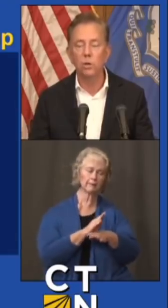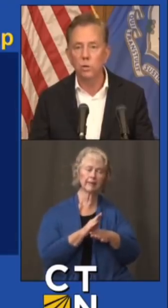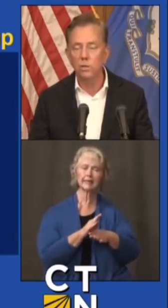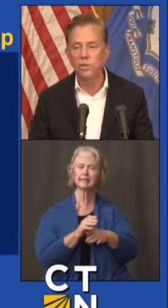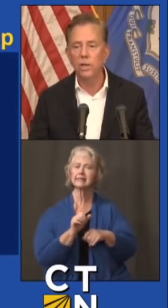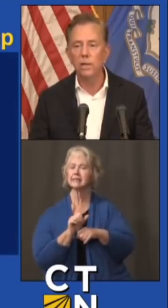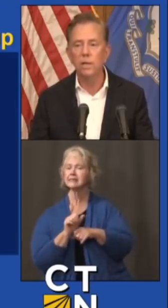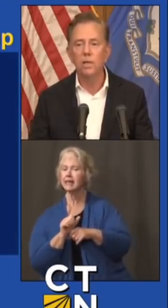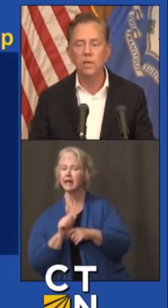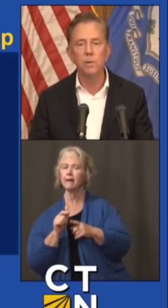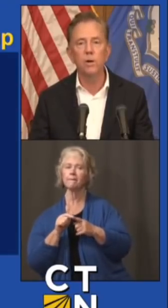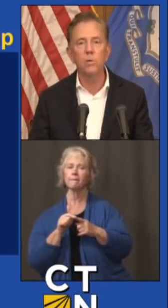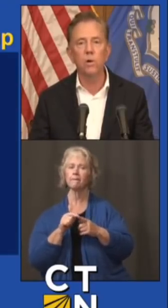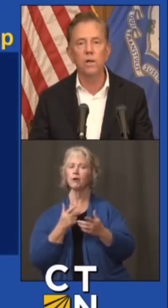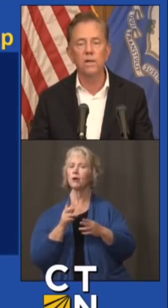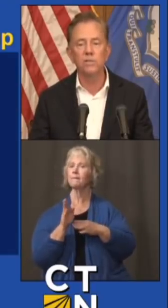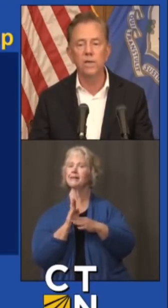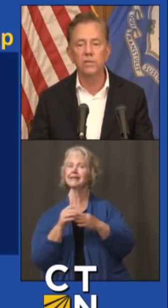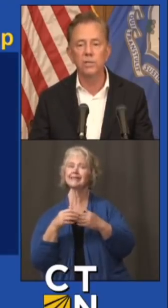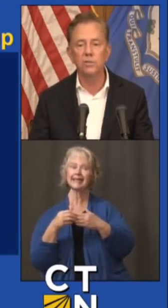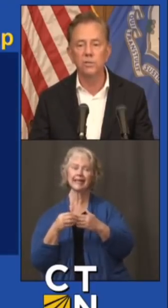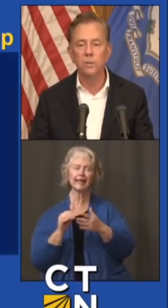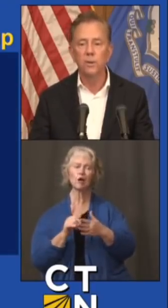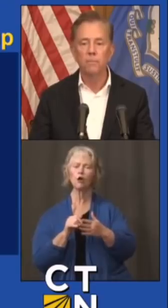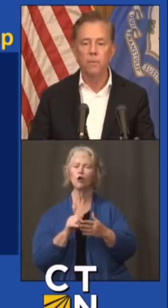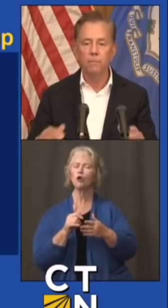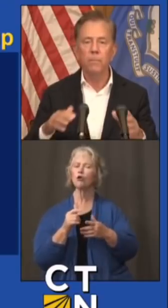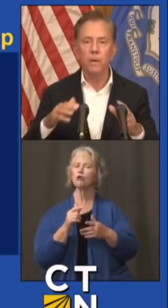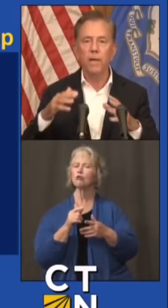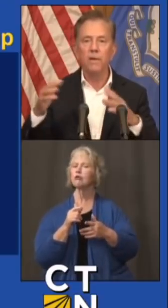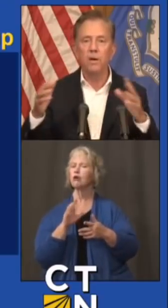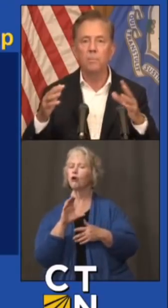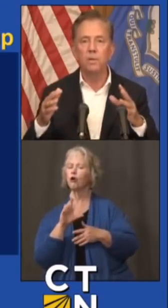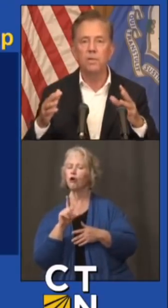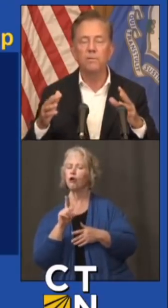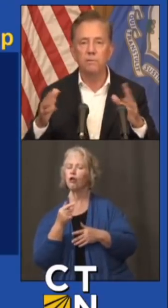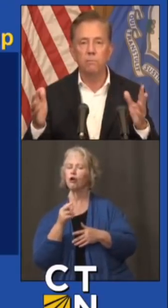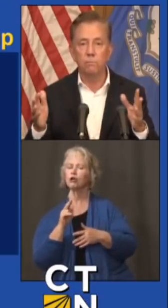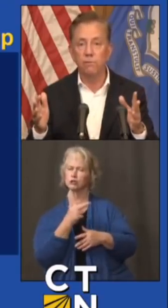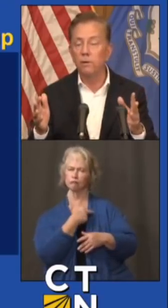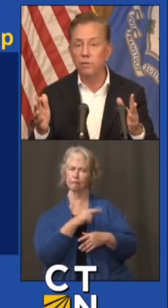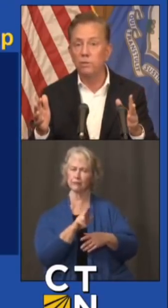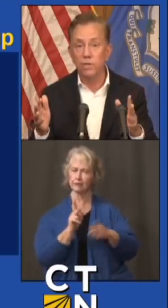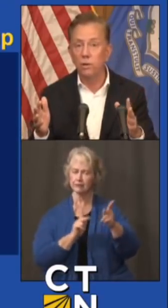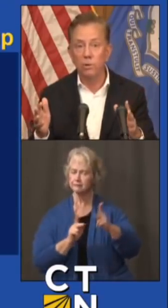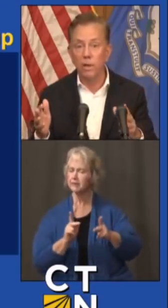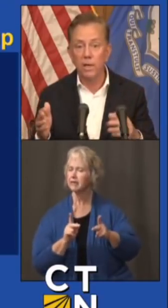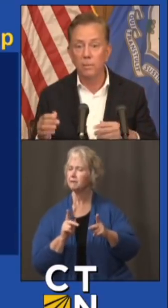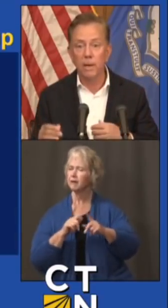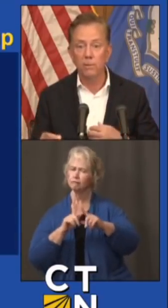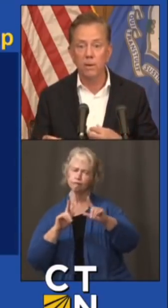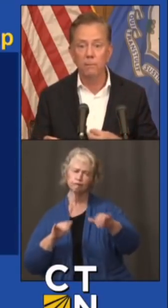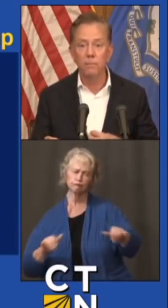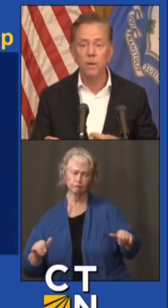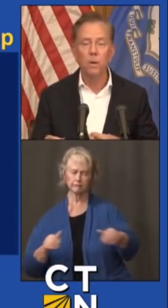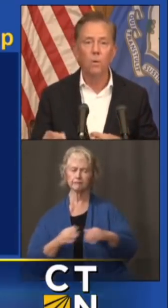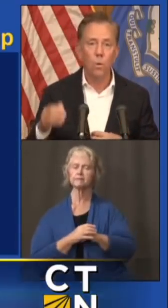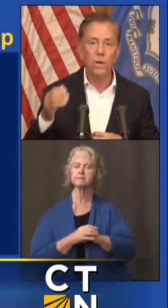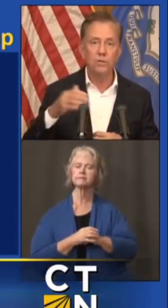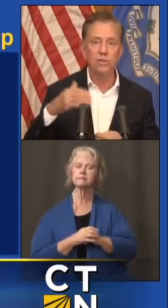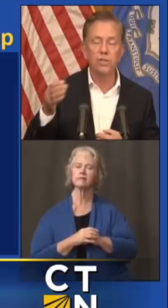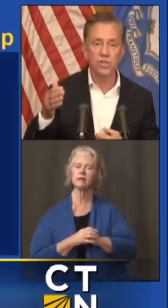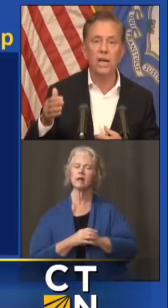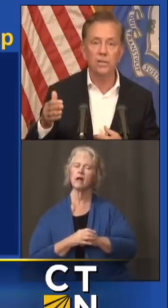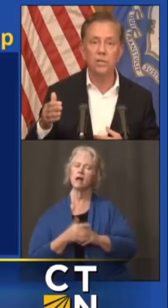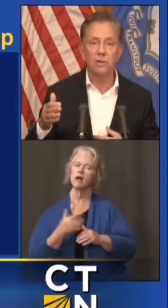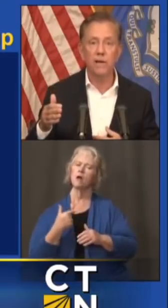leaders, clergy, community organizations. And we have a couple of different functions there we're thinking about. One